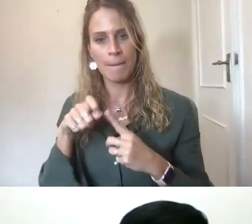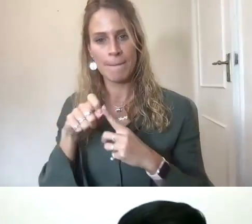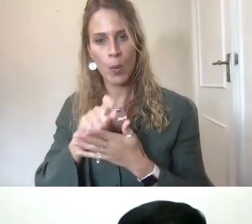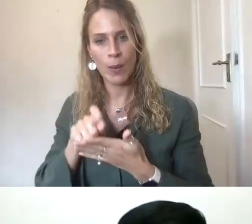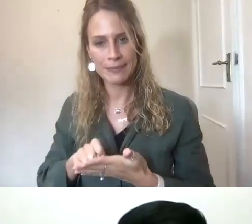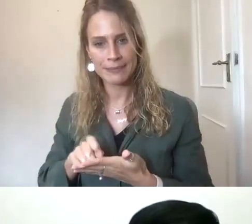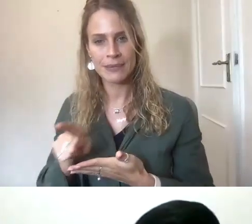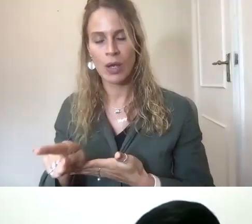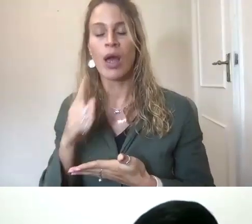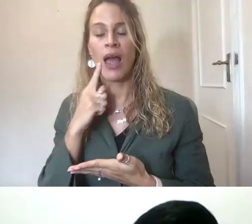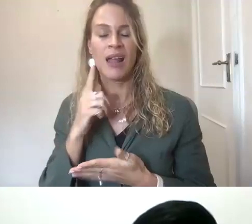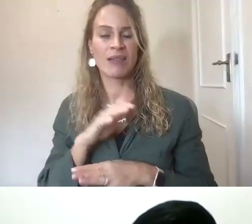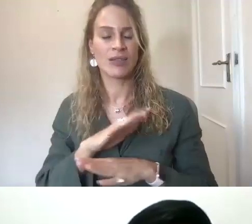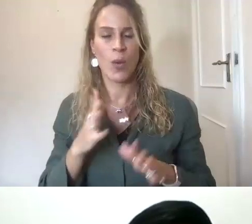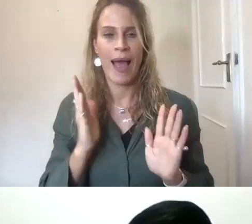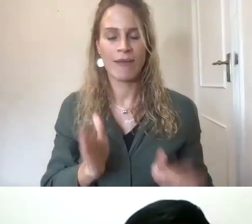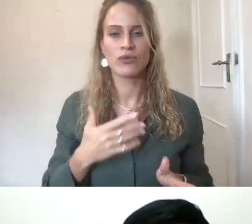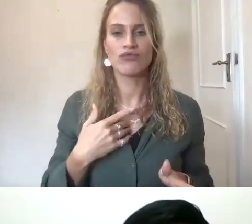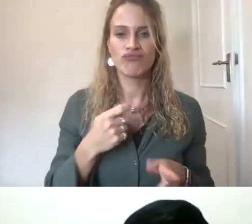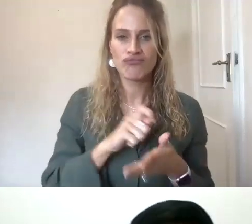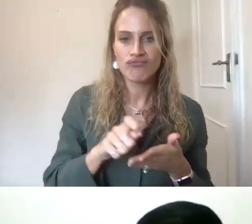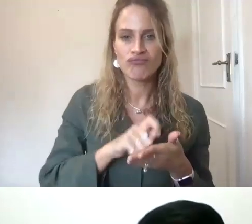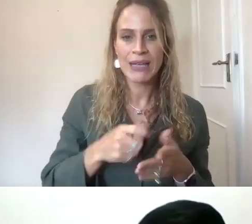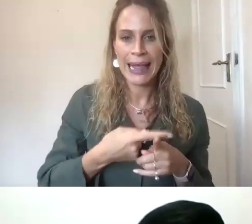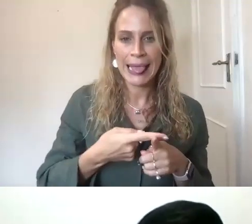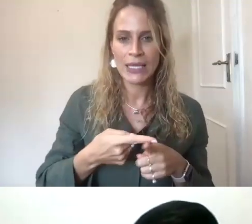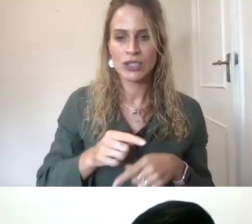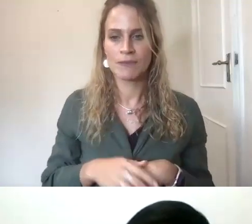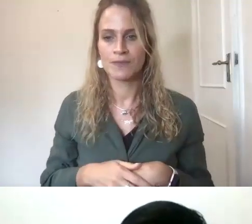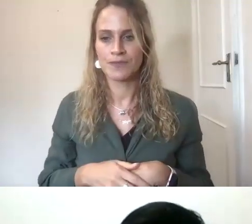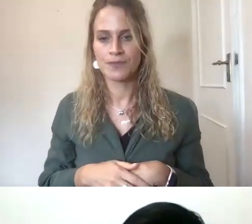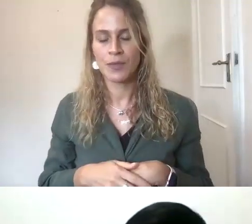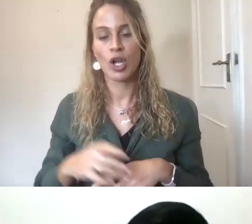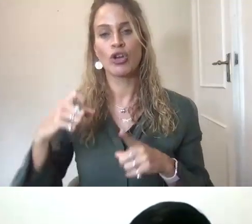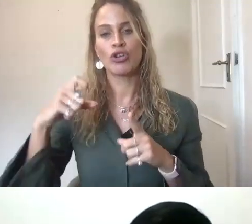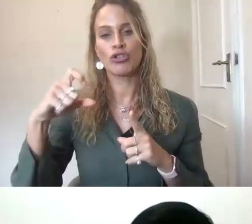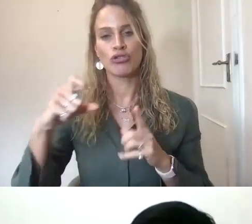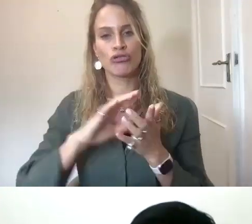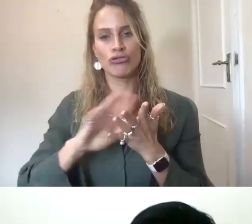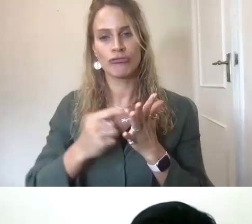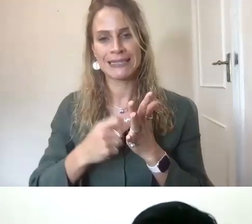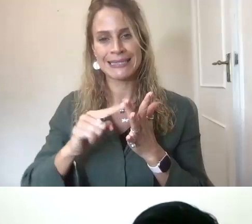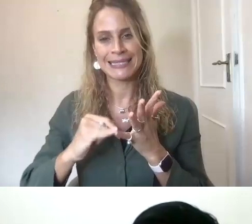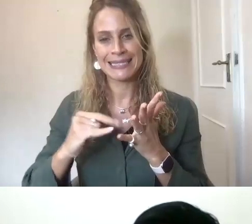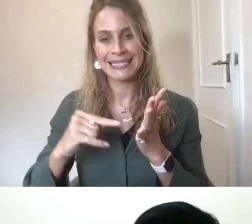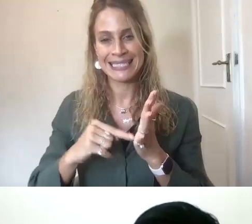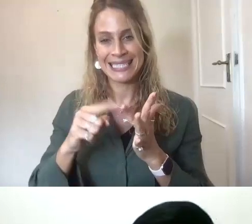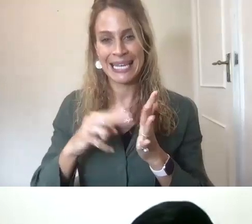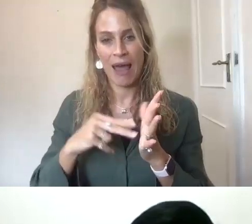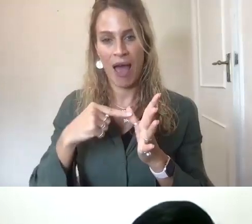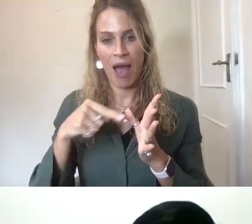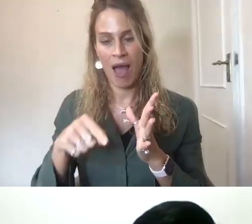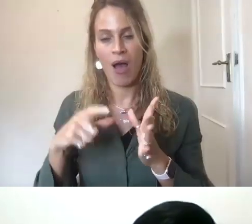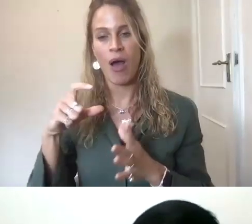work of Christine Ong Muslim. She's an author and a translator herself. She has translated books by